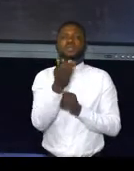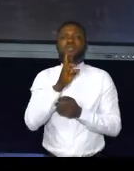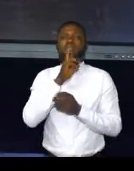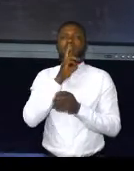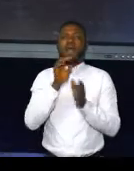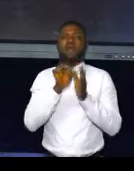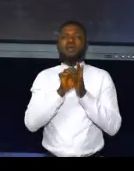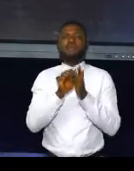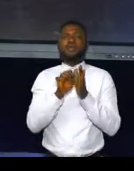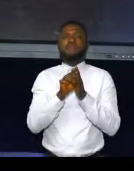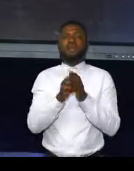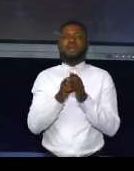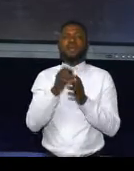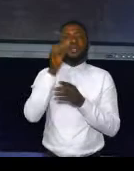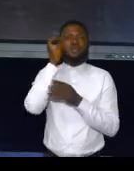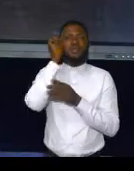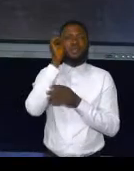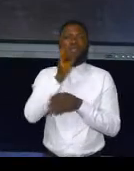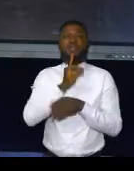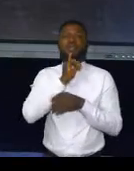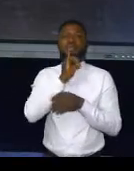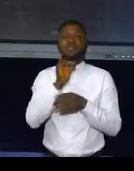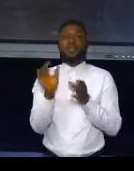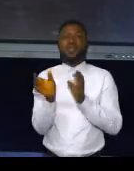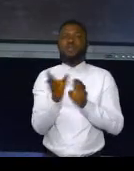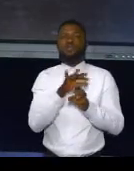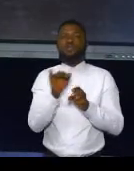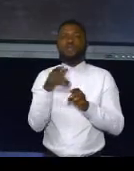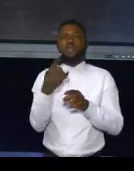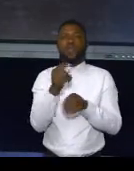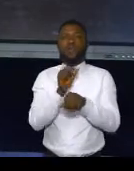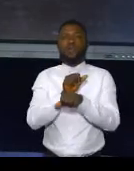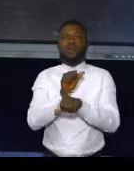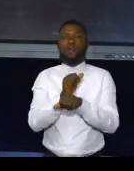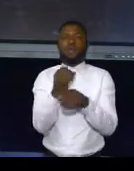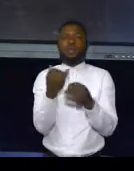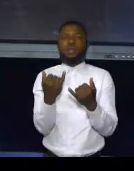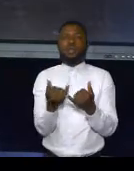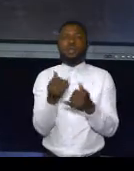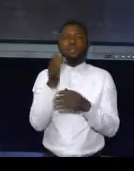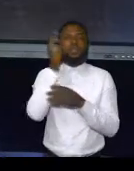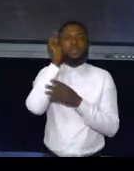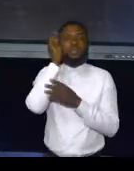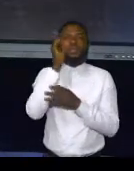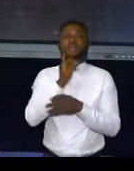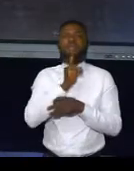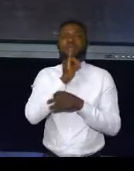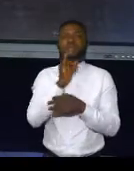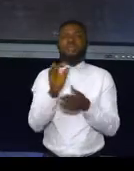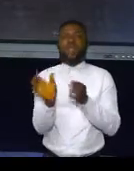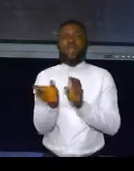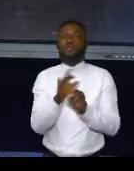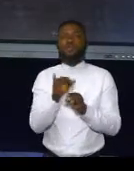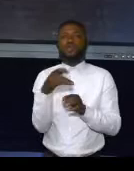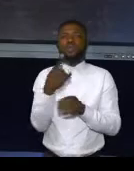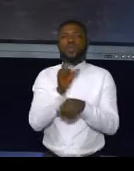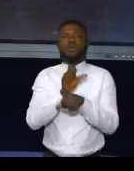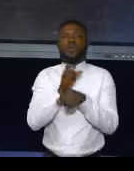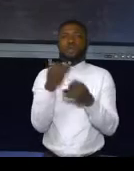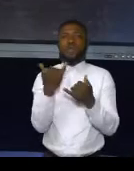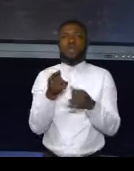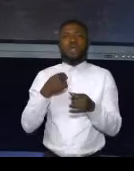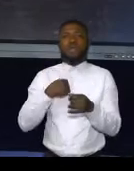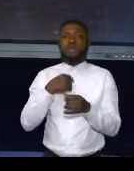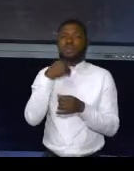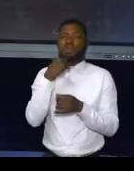These are examples. He is doing the work now. He is doing the work now.